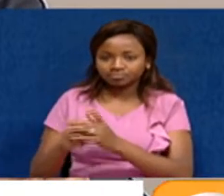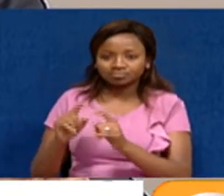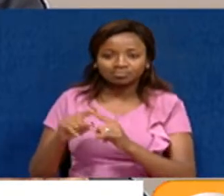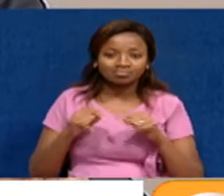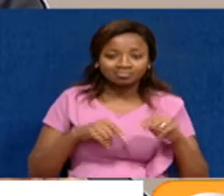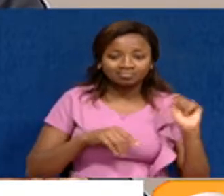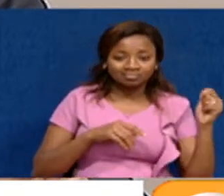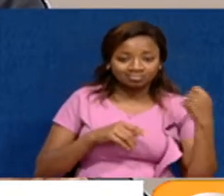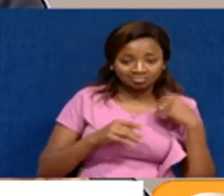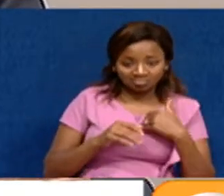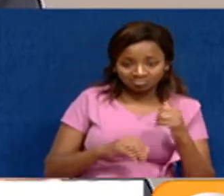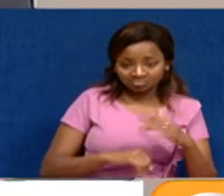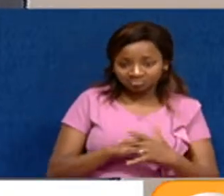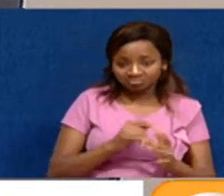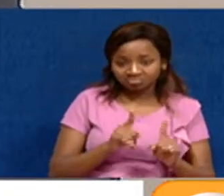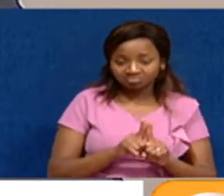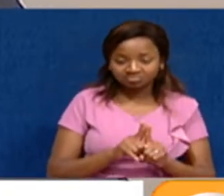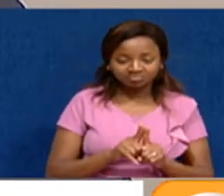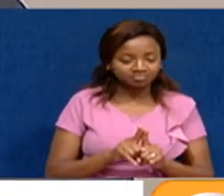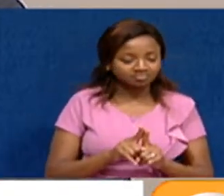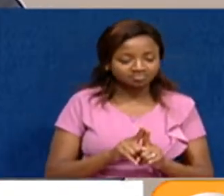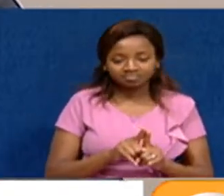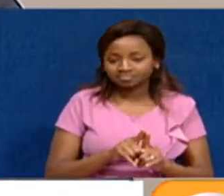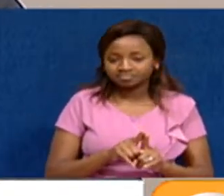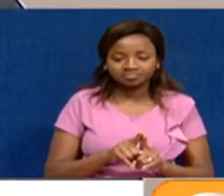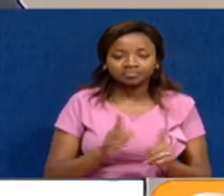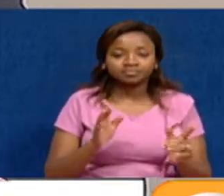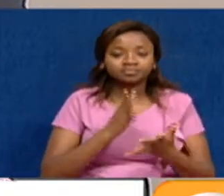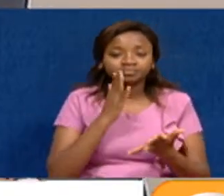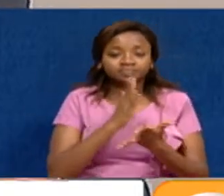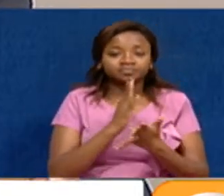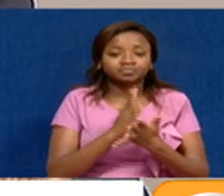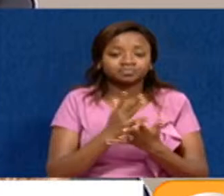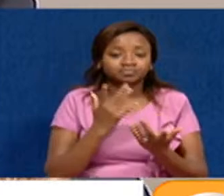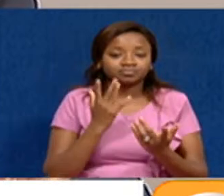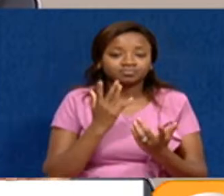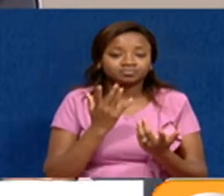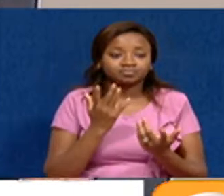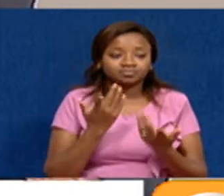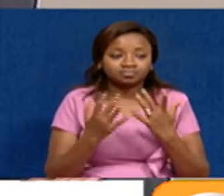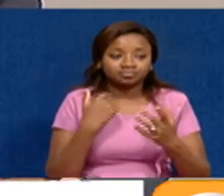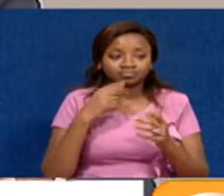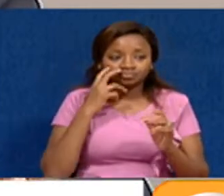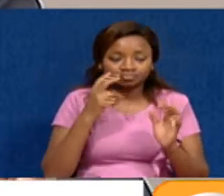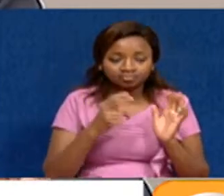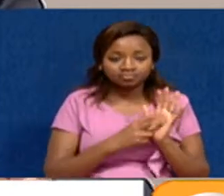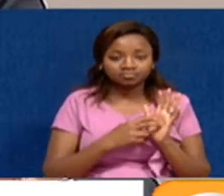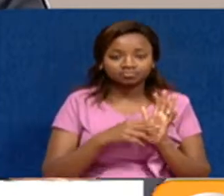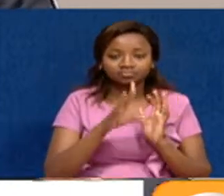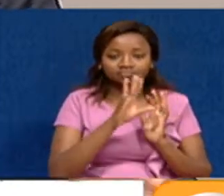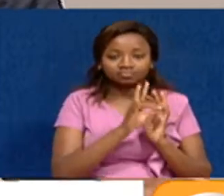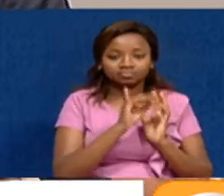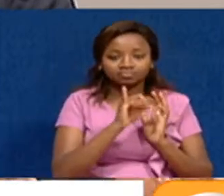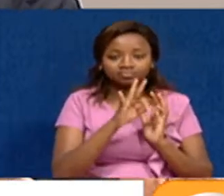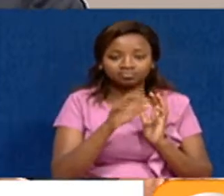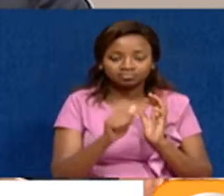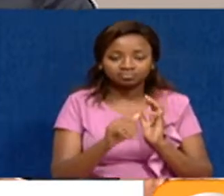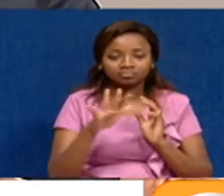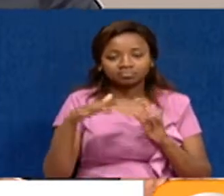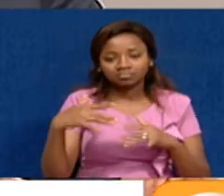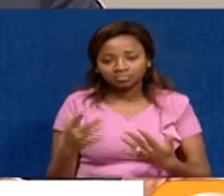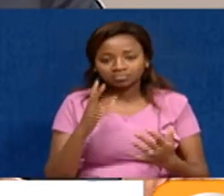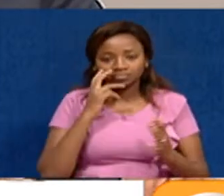mismanagement, you see. So the caretaker, yes, they might not be recognized by FIFA or CAF, but their intent is just to put everything in